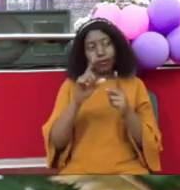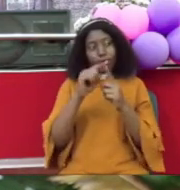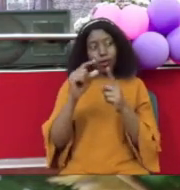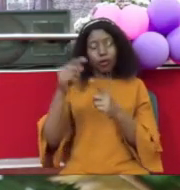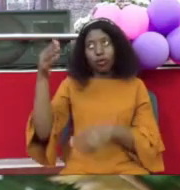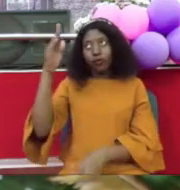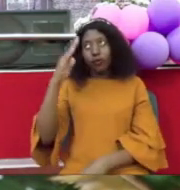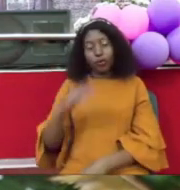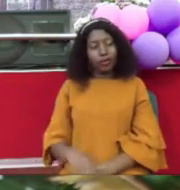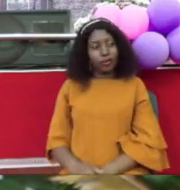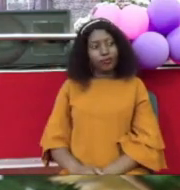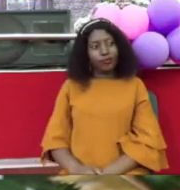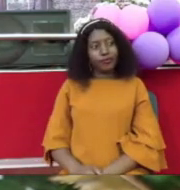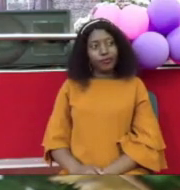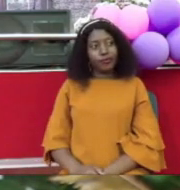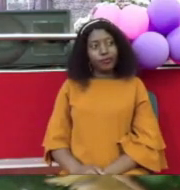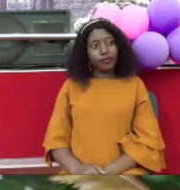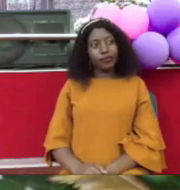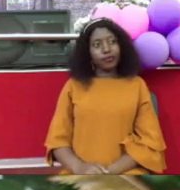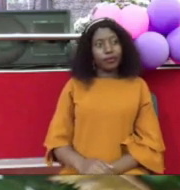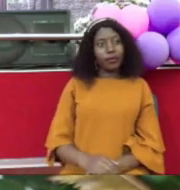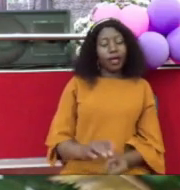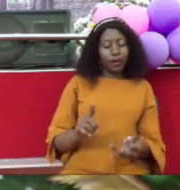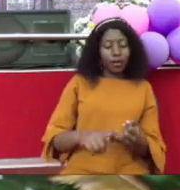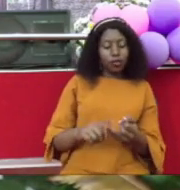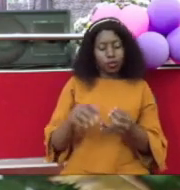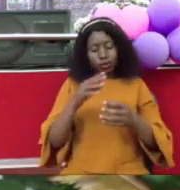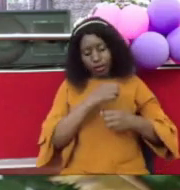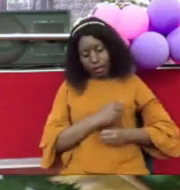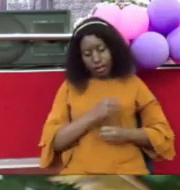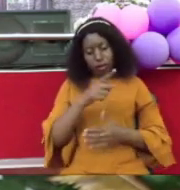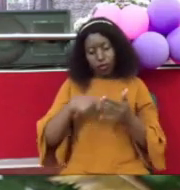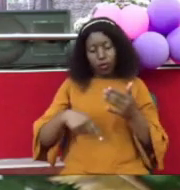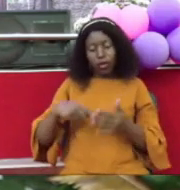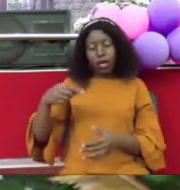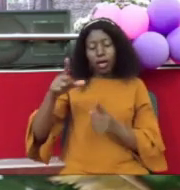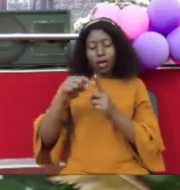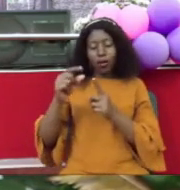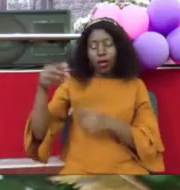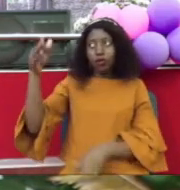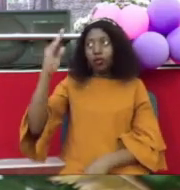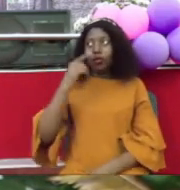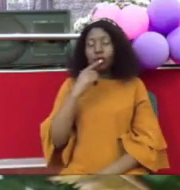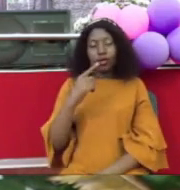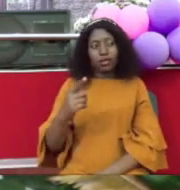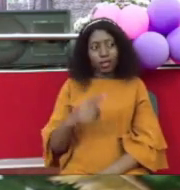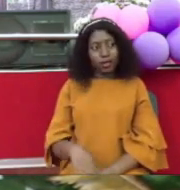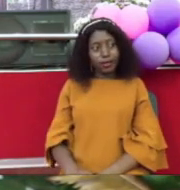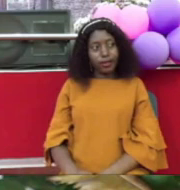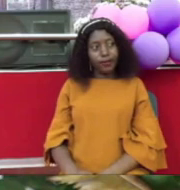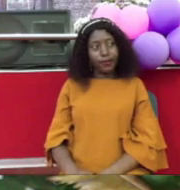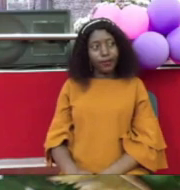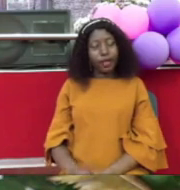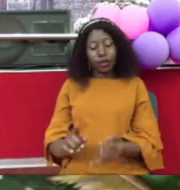Mungu. Trust what the word of God says. Unaamini neno la Mungu lasema nini. Then to